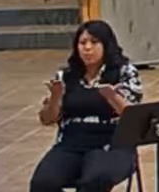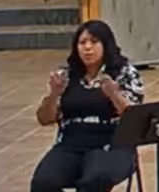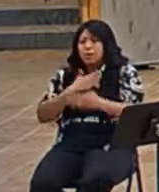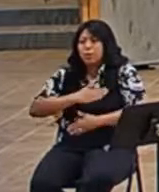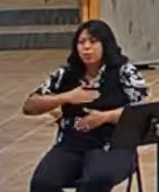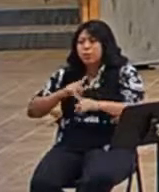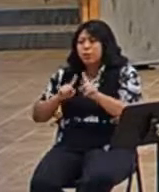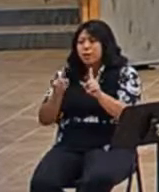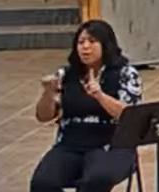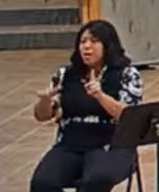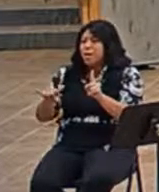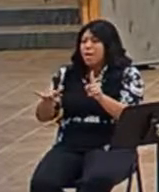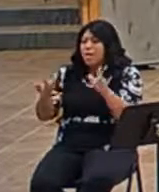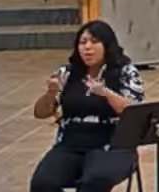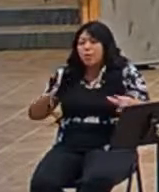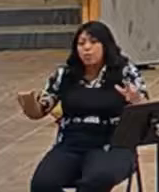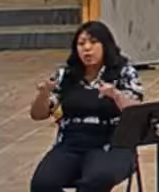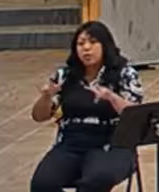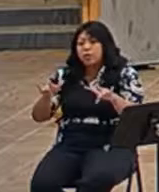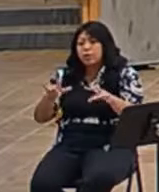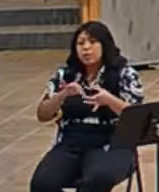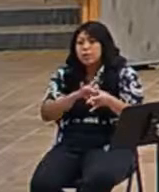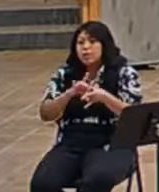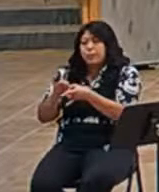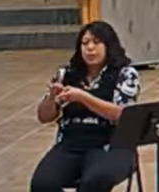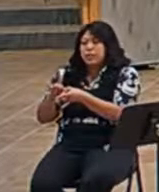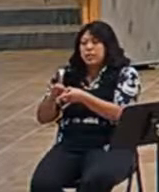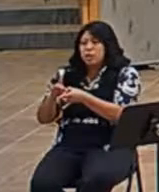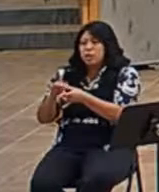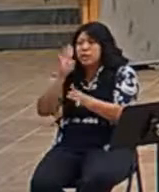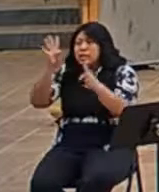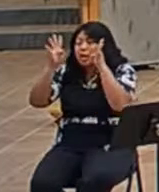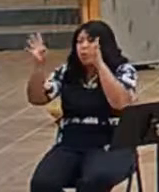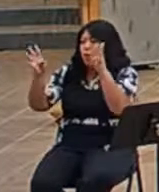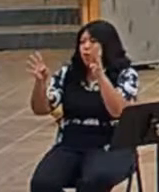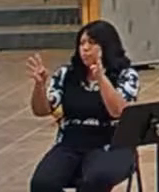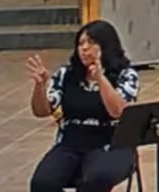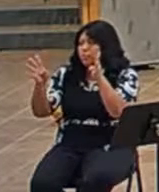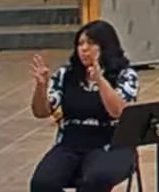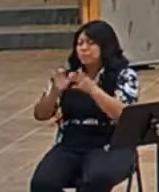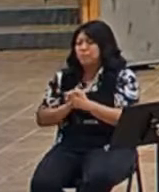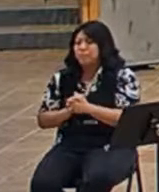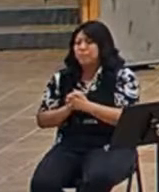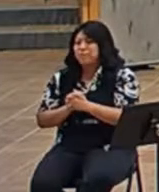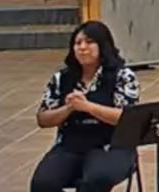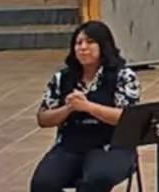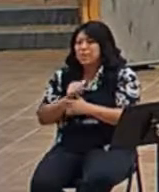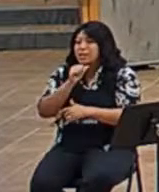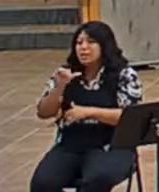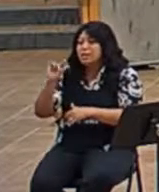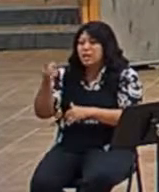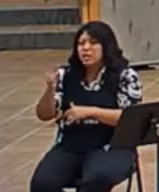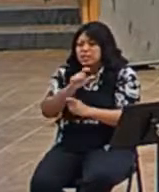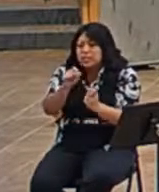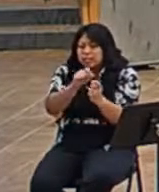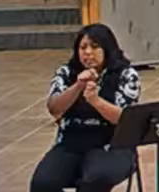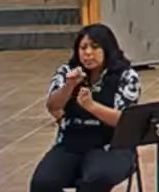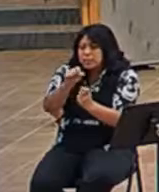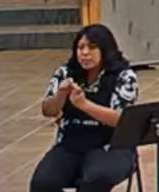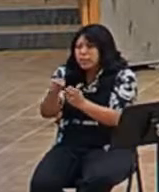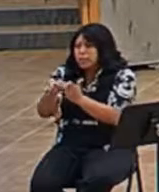else. But that album is based on improvisation around the scales as opposed to